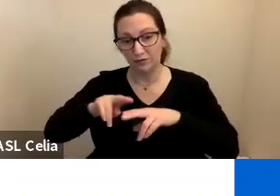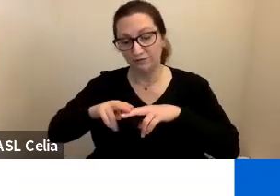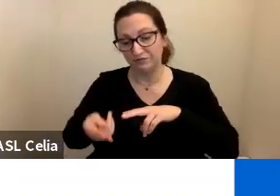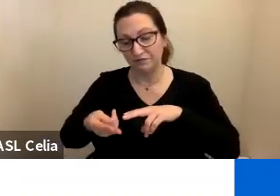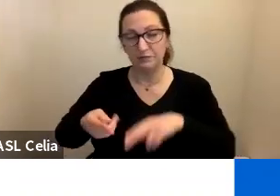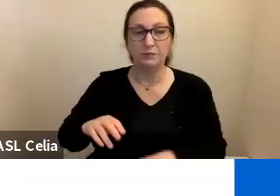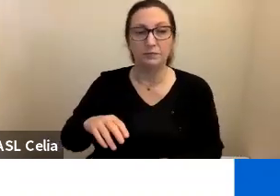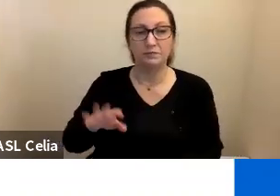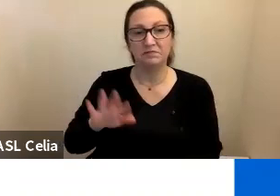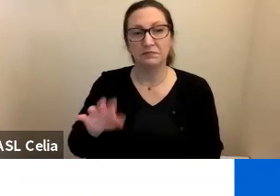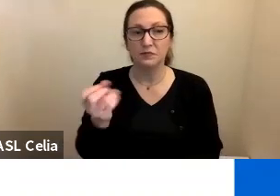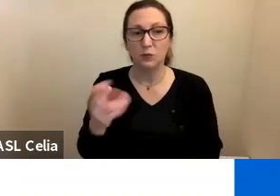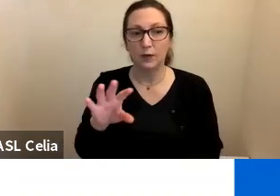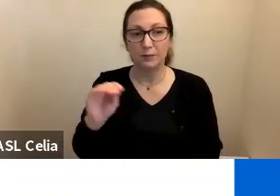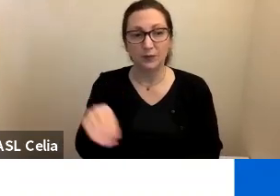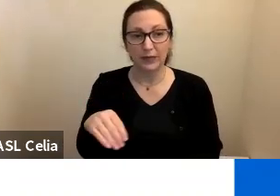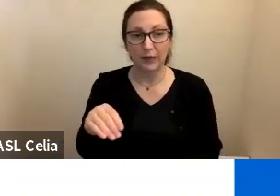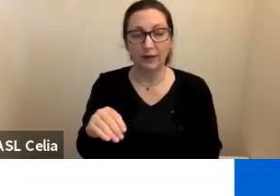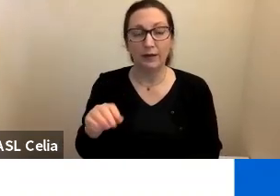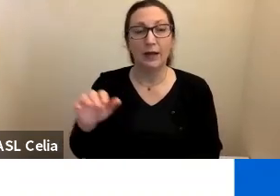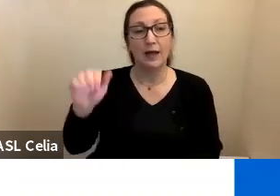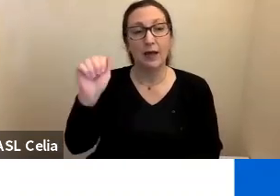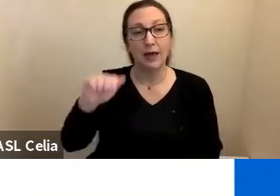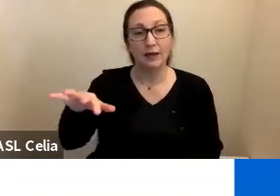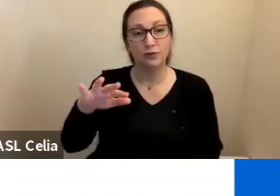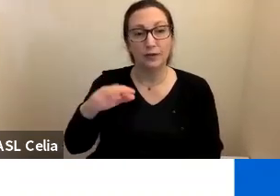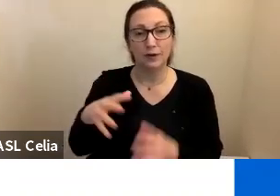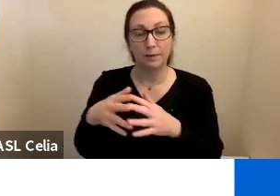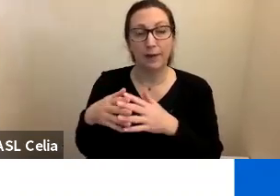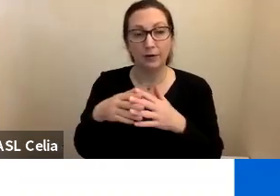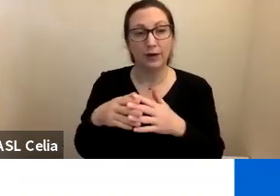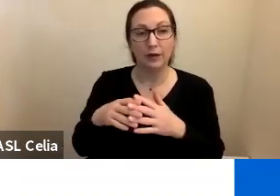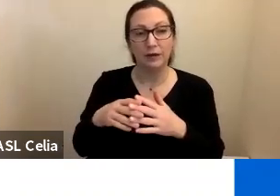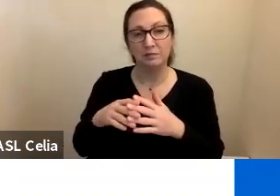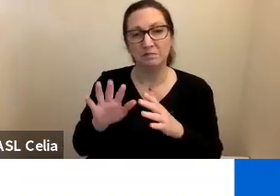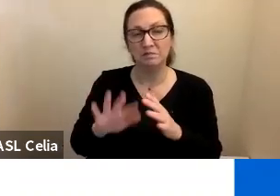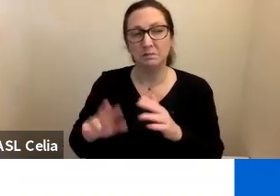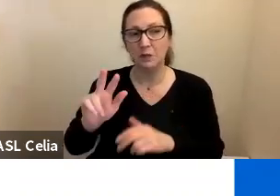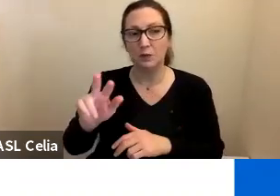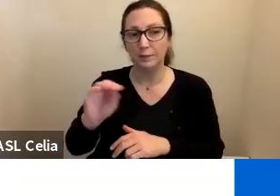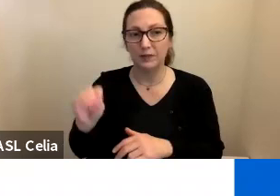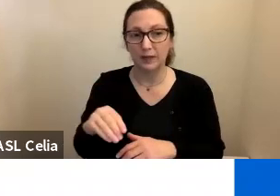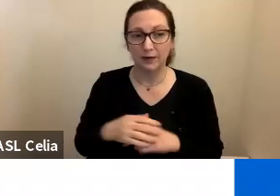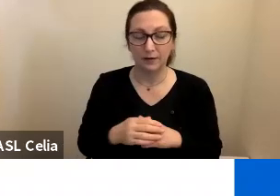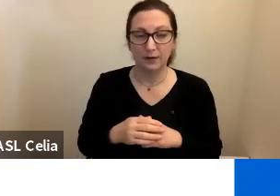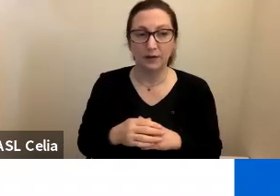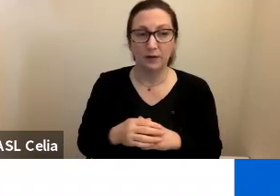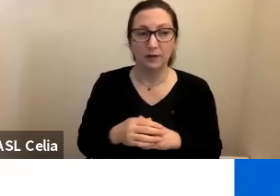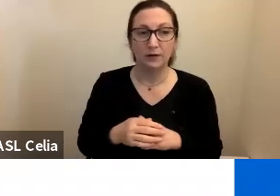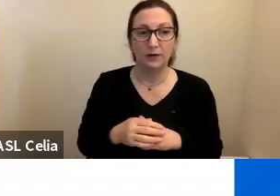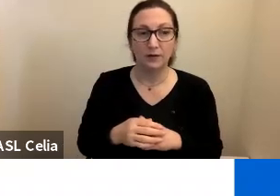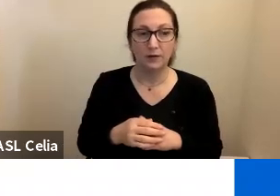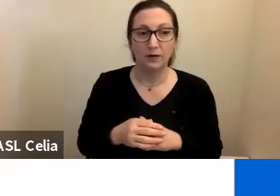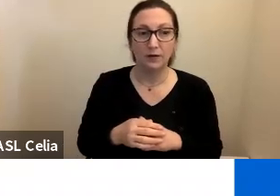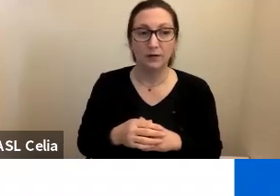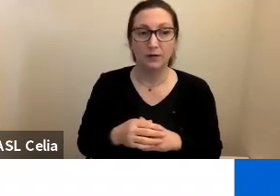12%, and our Asian American student population of about 3%. Our students categorized that as